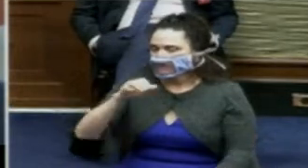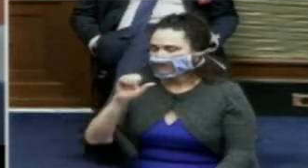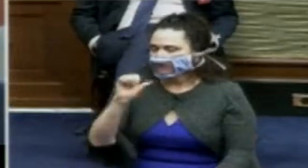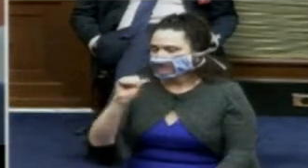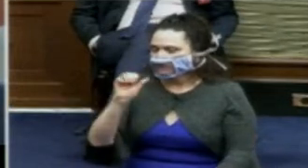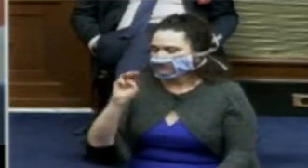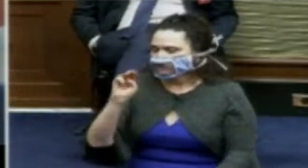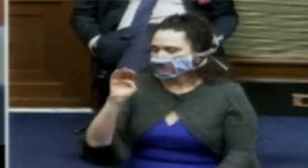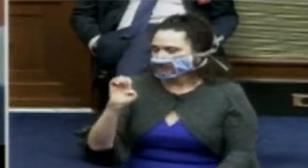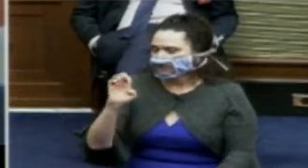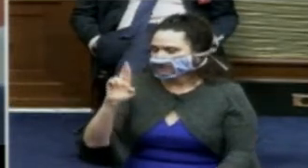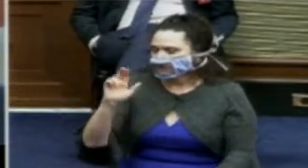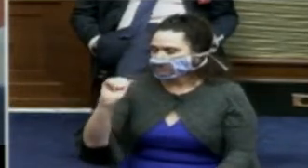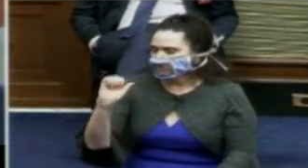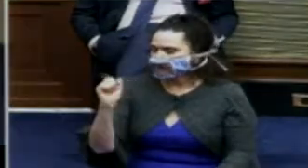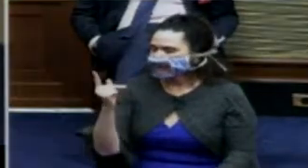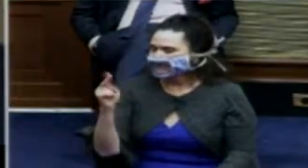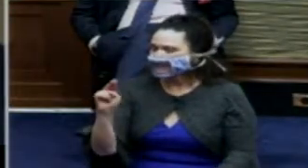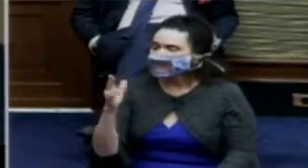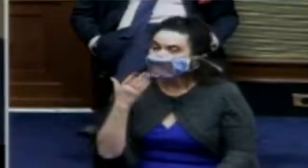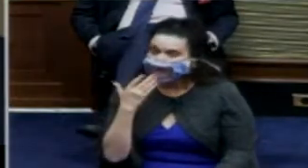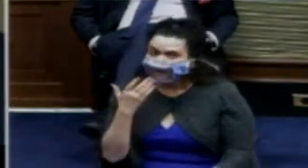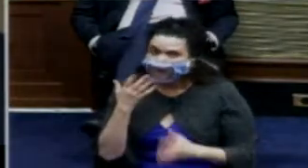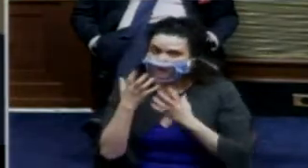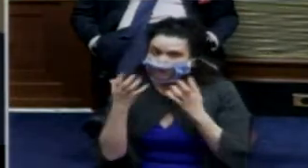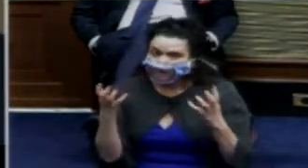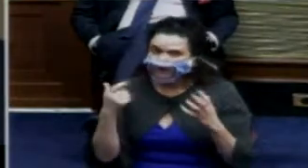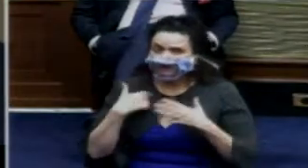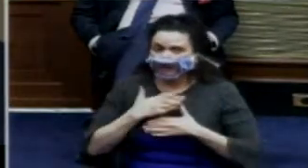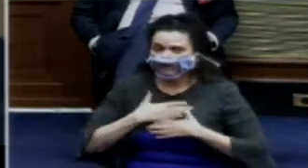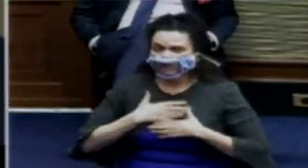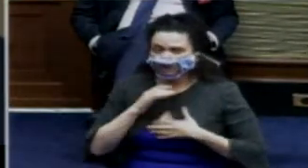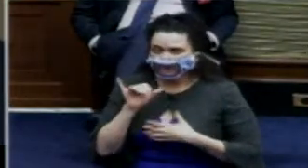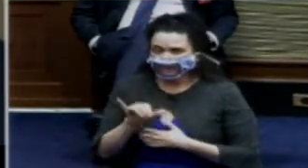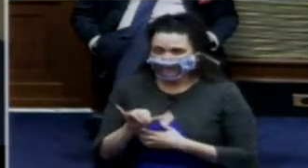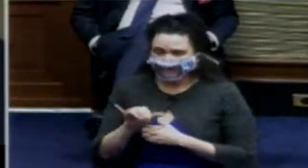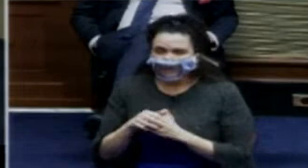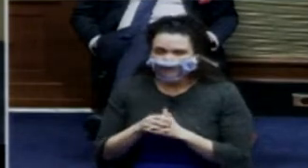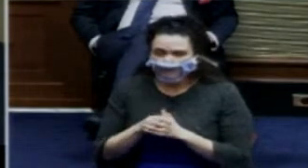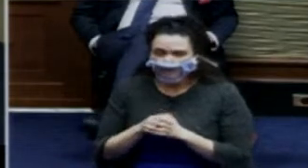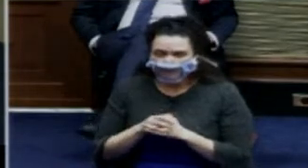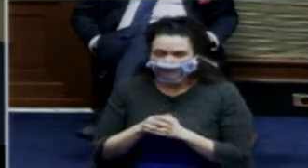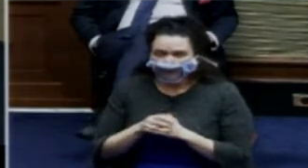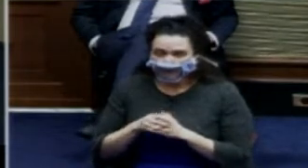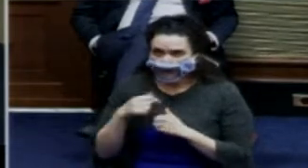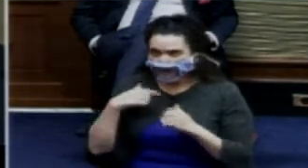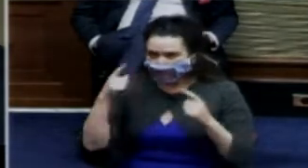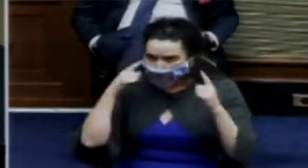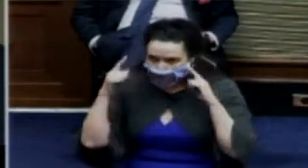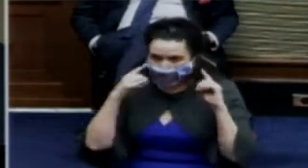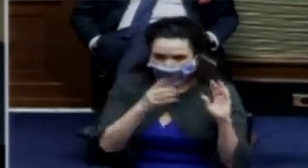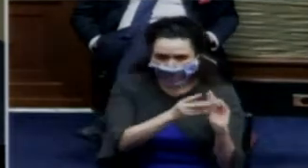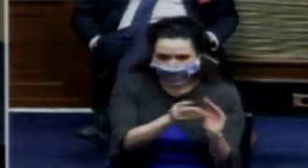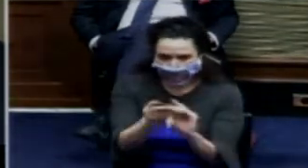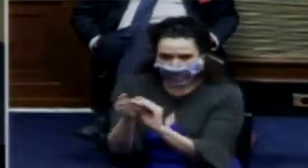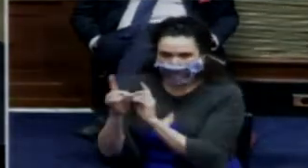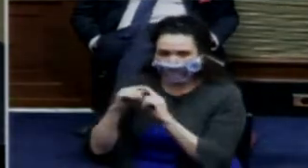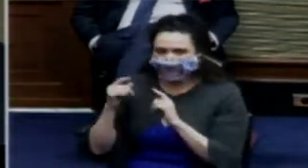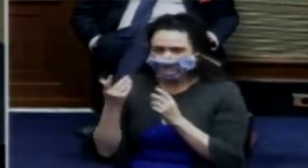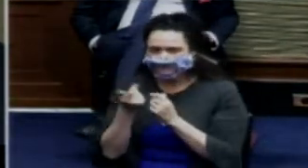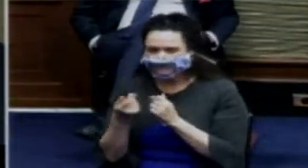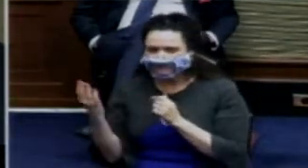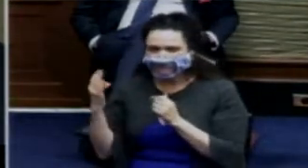Thank you very much, Mr. Welch, for that. I appreciate it. We've just heard from several of our colleagues on the other side of the aisle